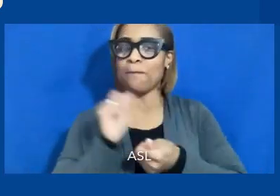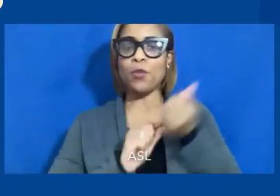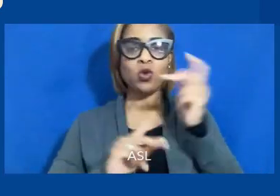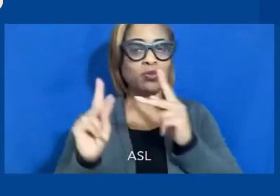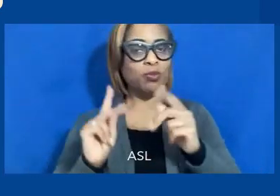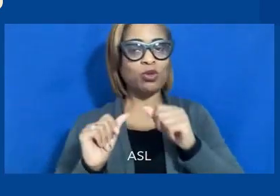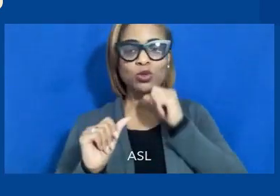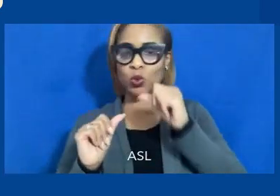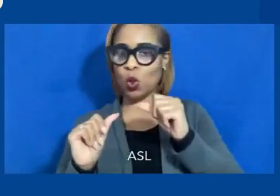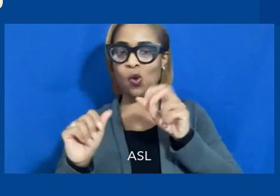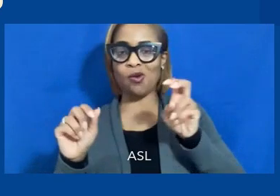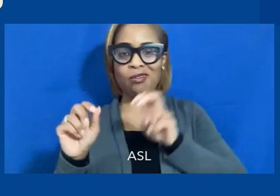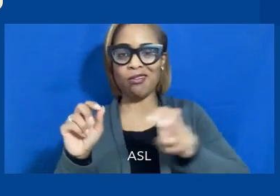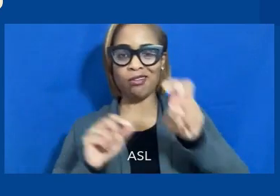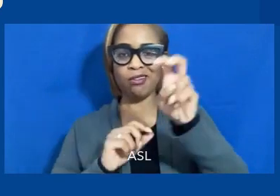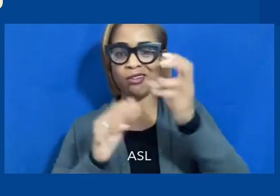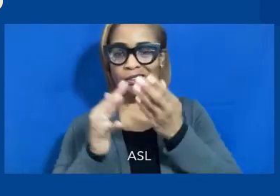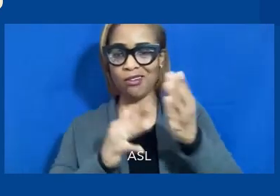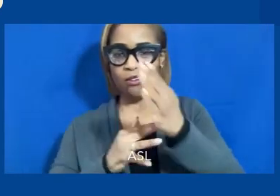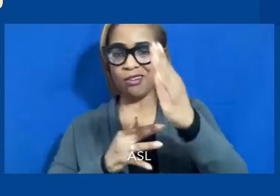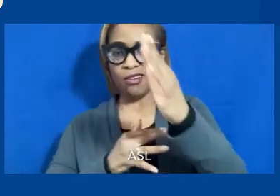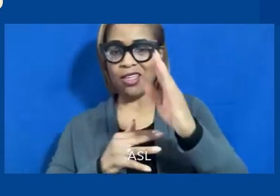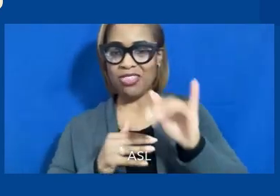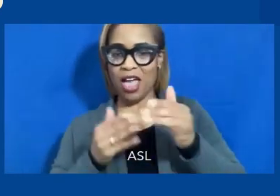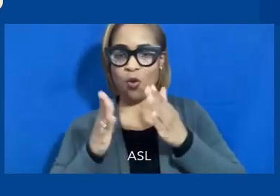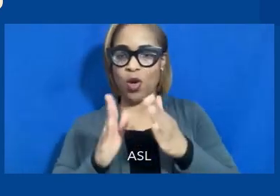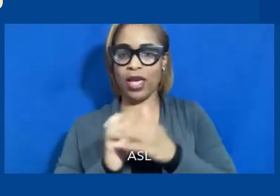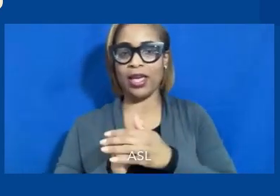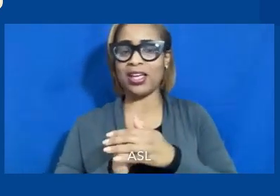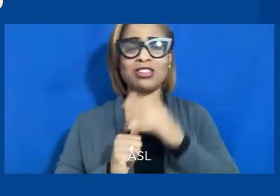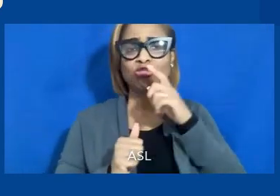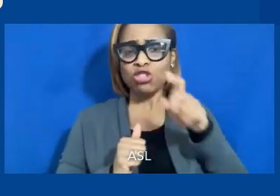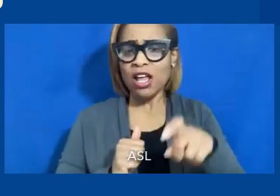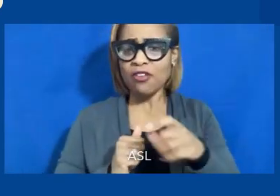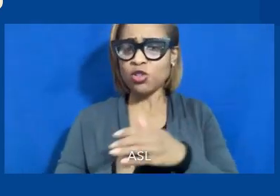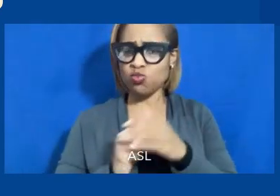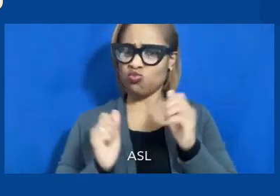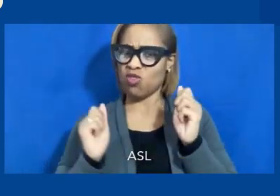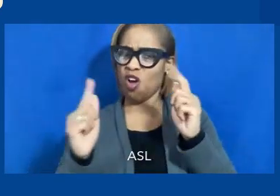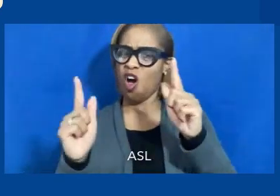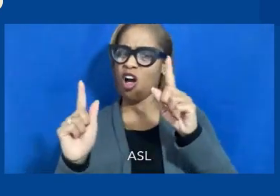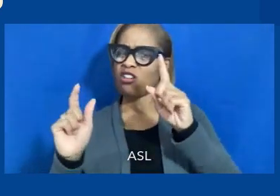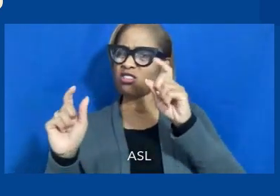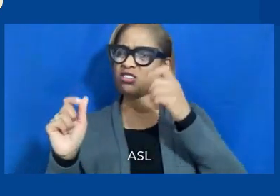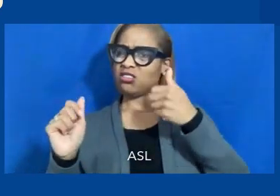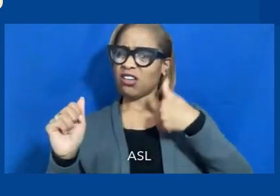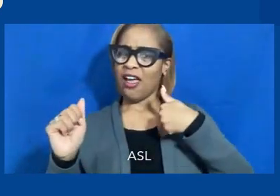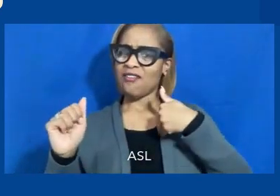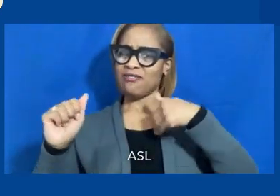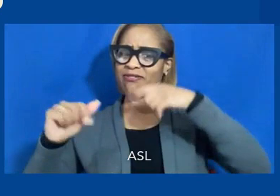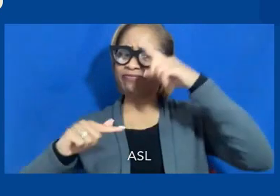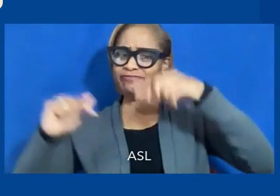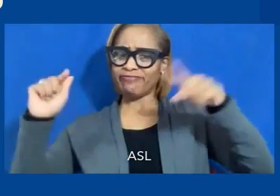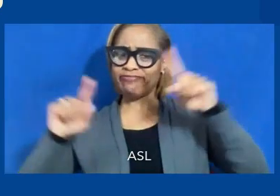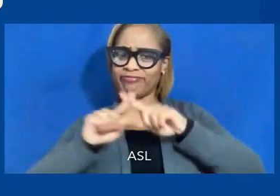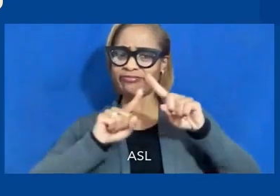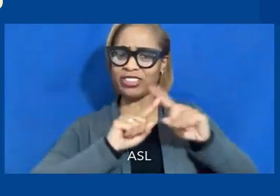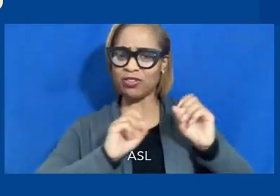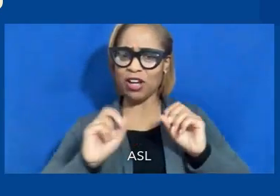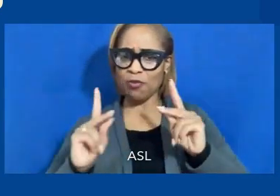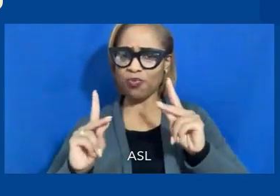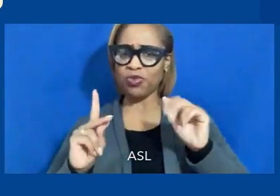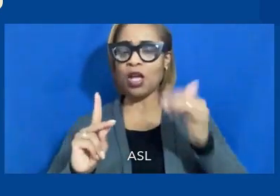nor there's no reason why we should. Like we all have different opportunities, and so that's what I love about